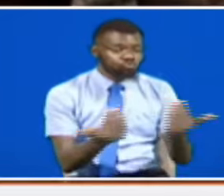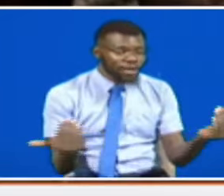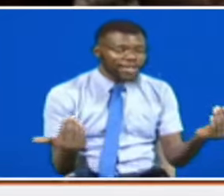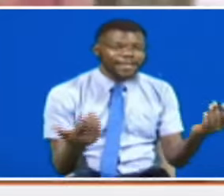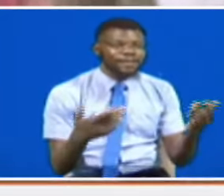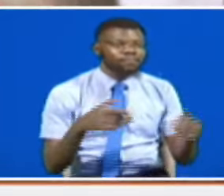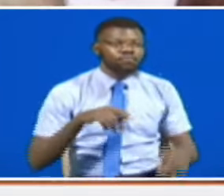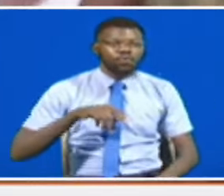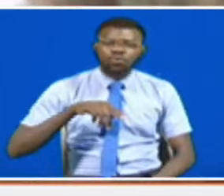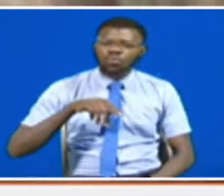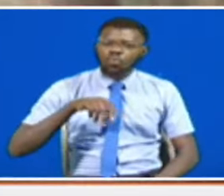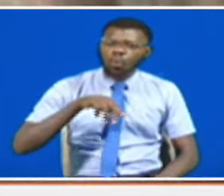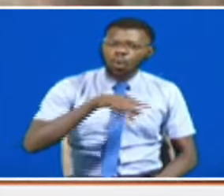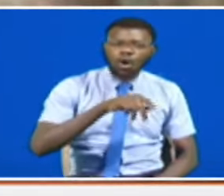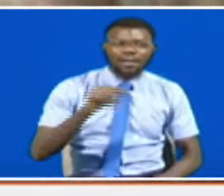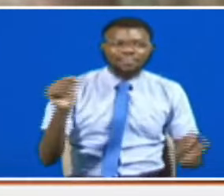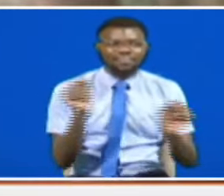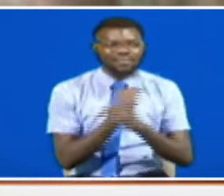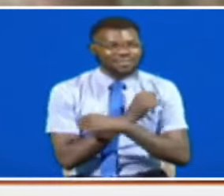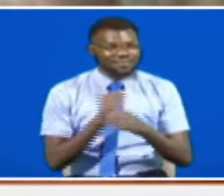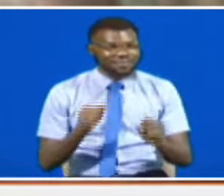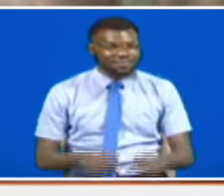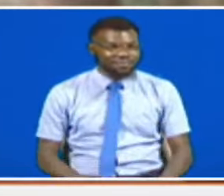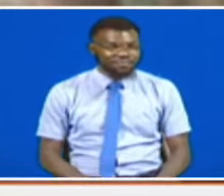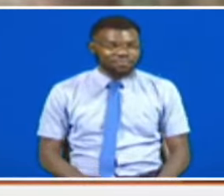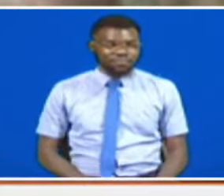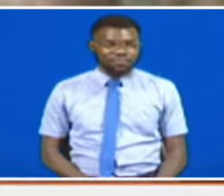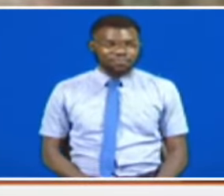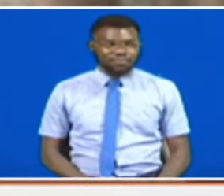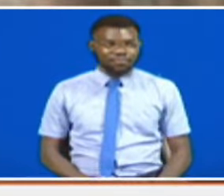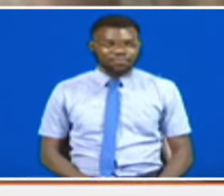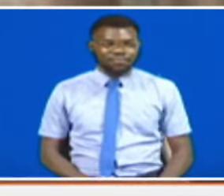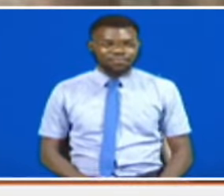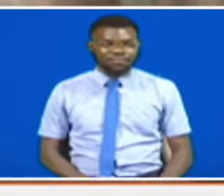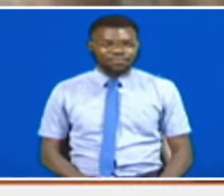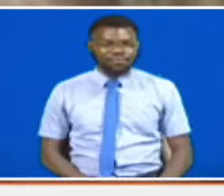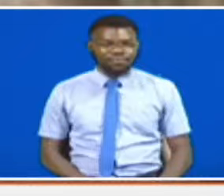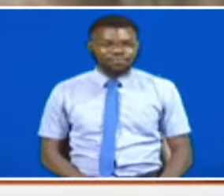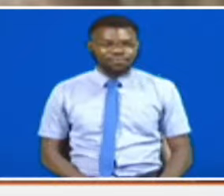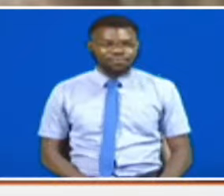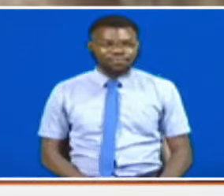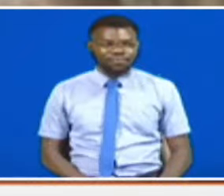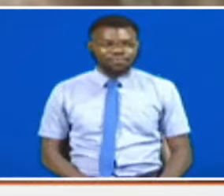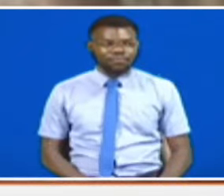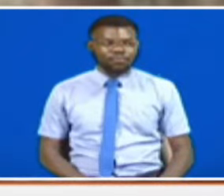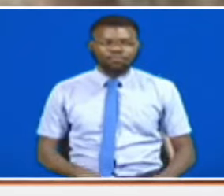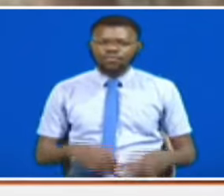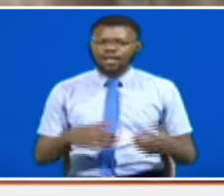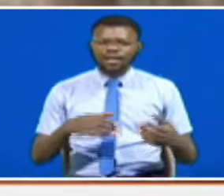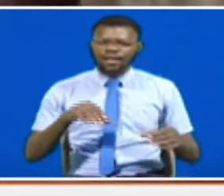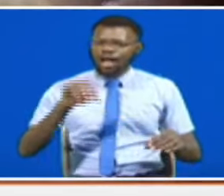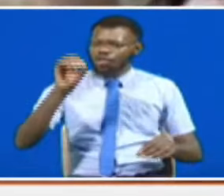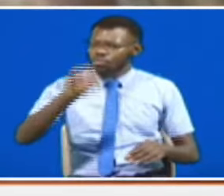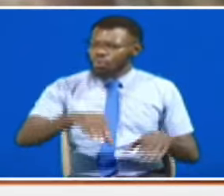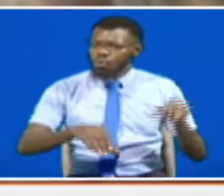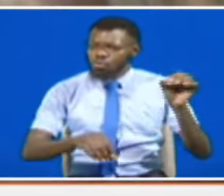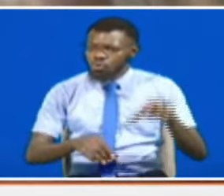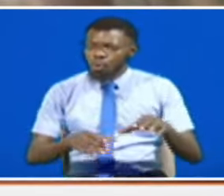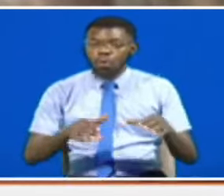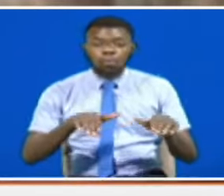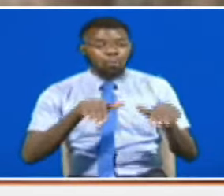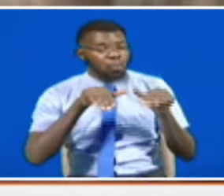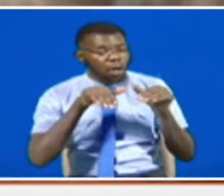way. Walibia wa mwage hapa, na sete kaunte inakuja shukua. Sata